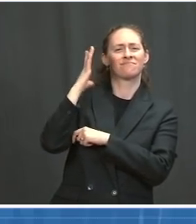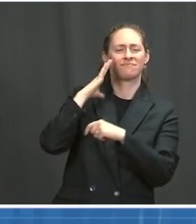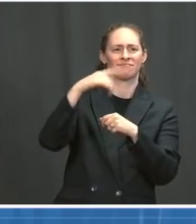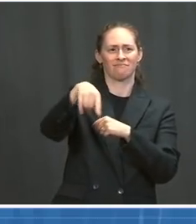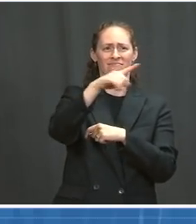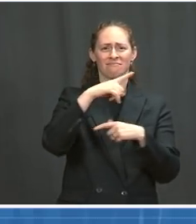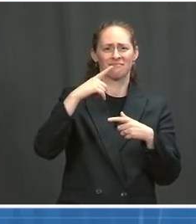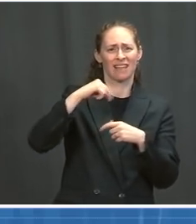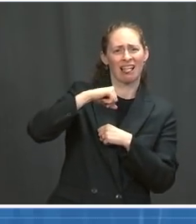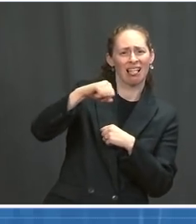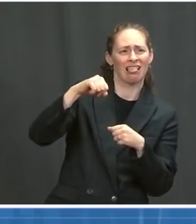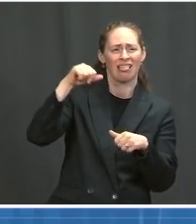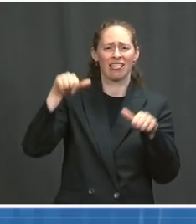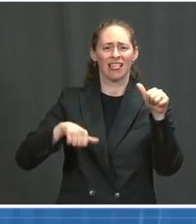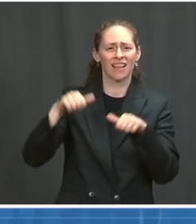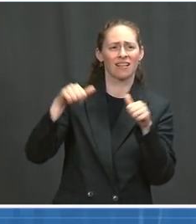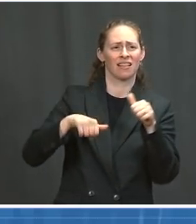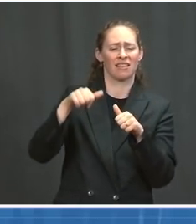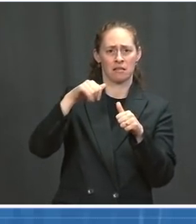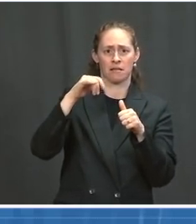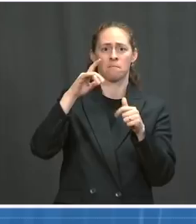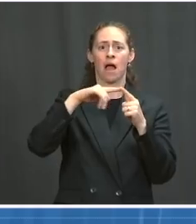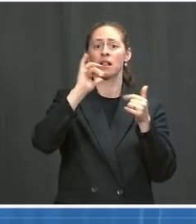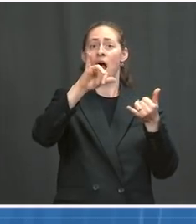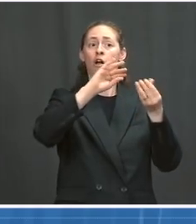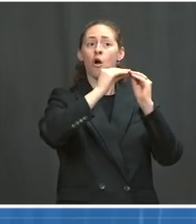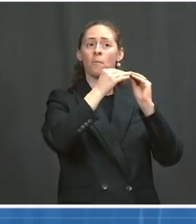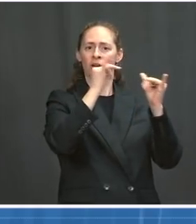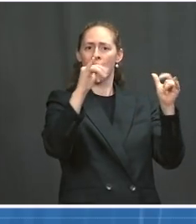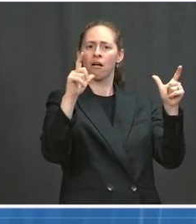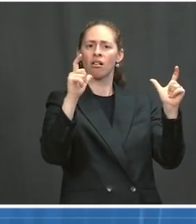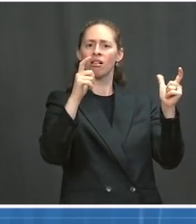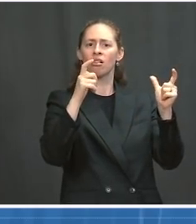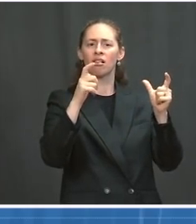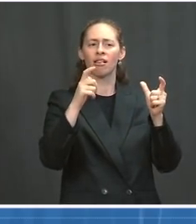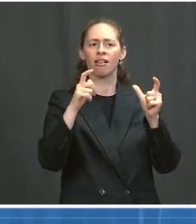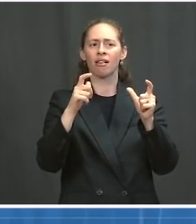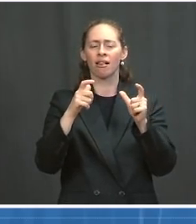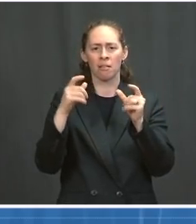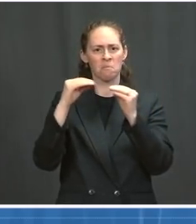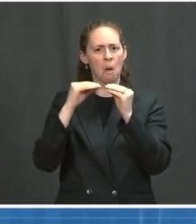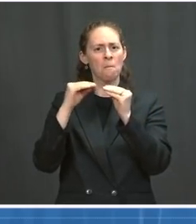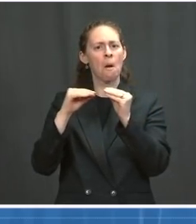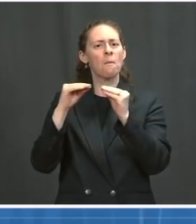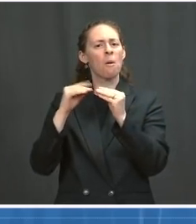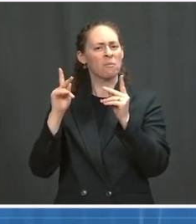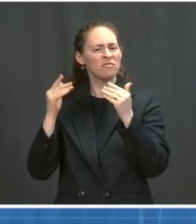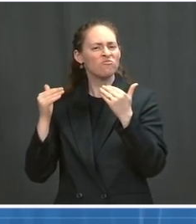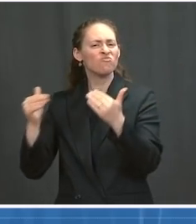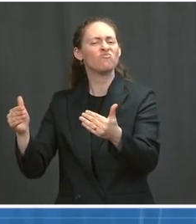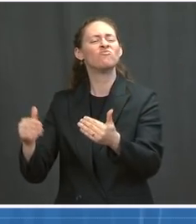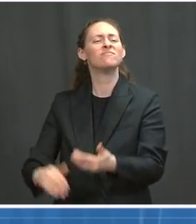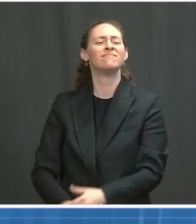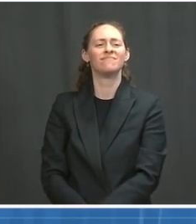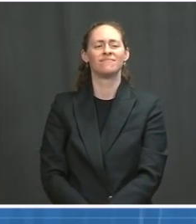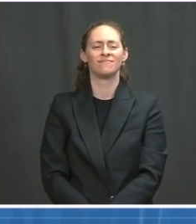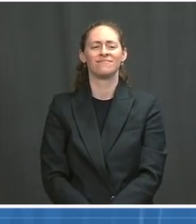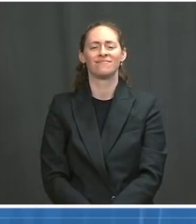month since then. Additionally, at least 50% of every major adult demographic group